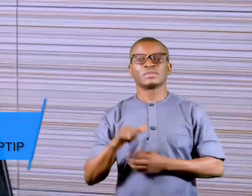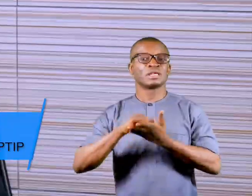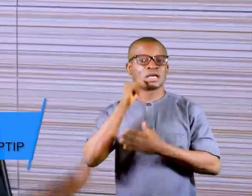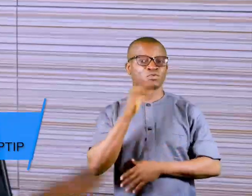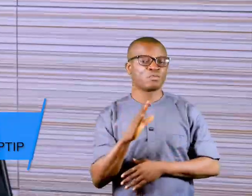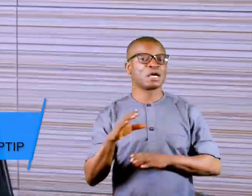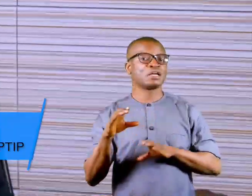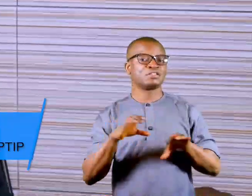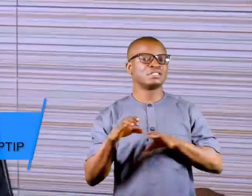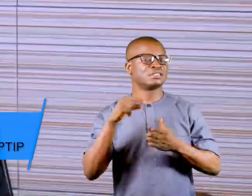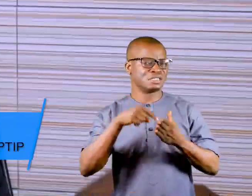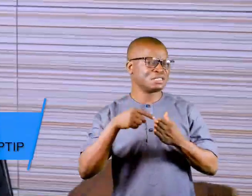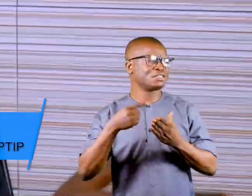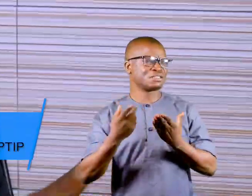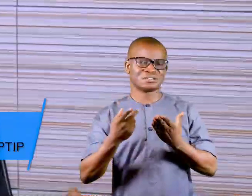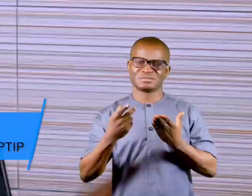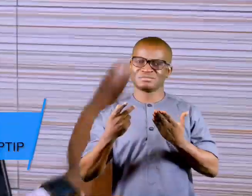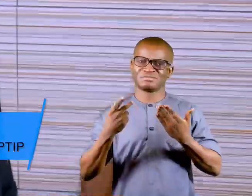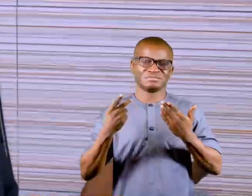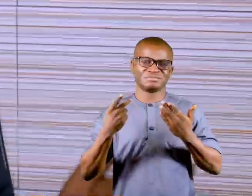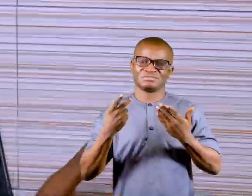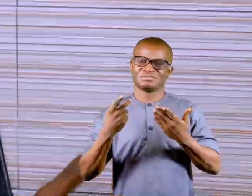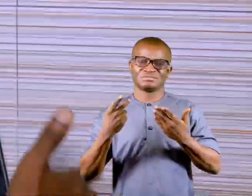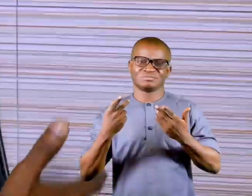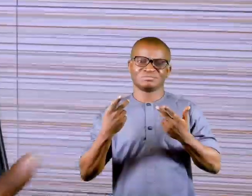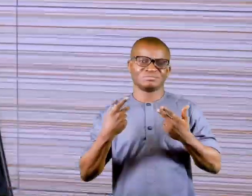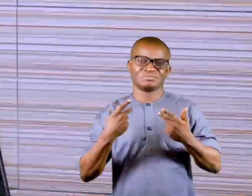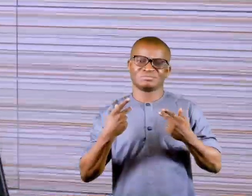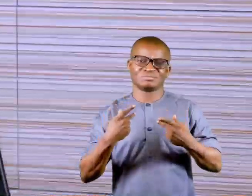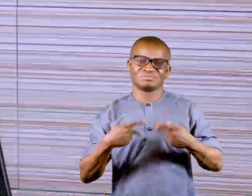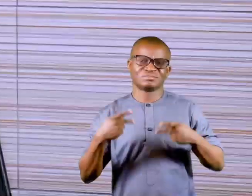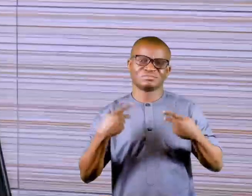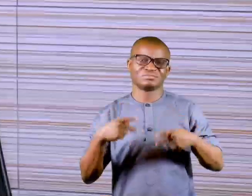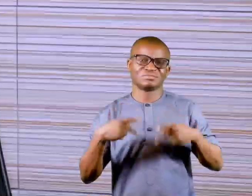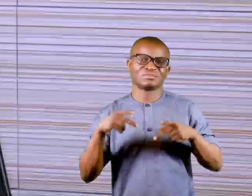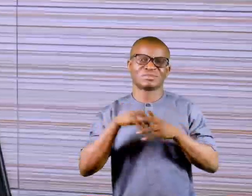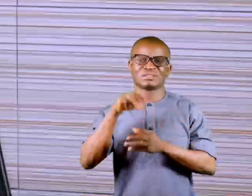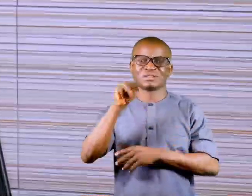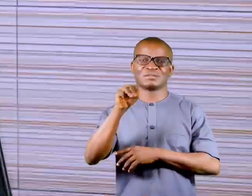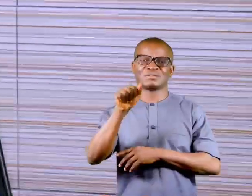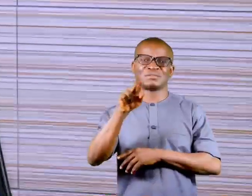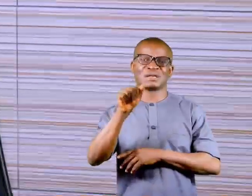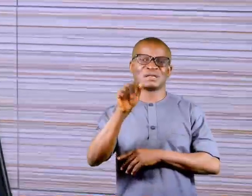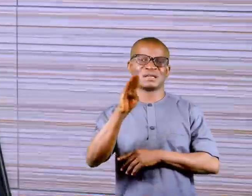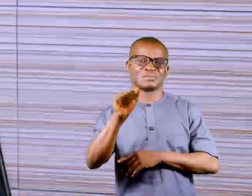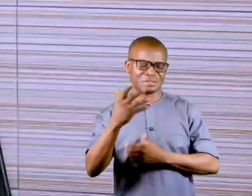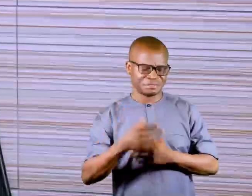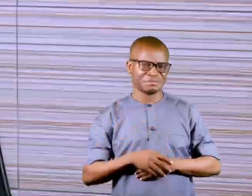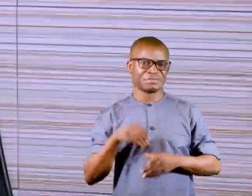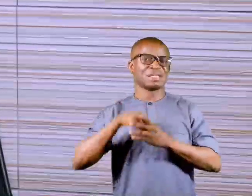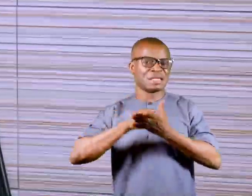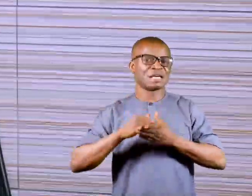does this, what's it called, prostitution somewhere in Maraba. And what she does is that she gave birth to a